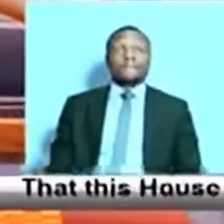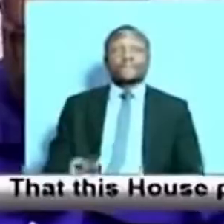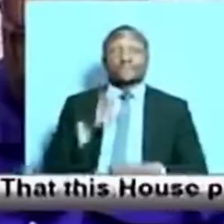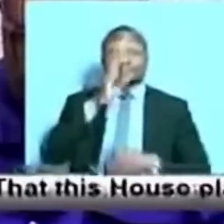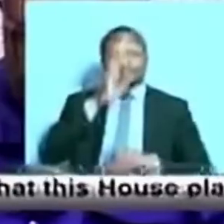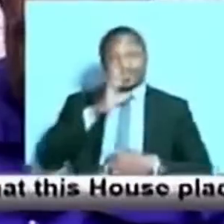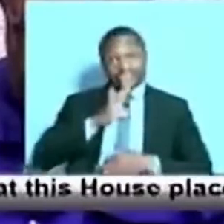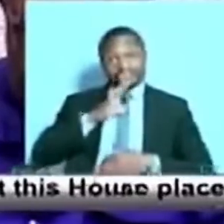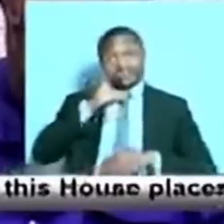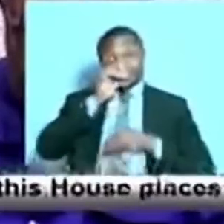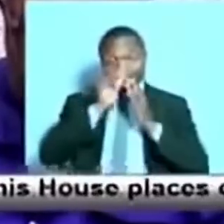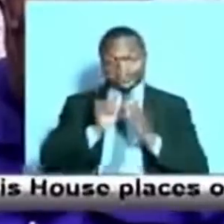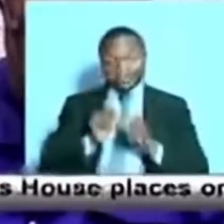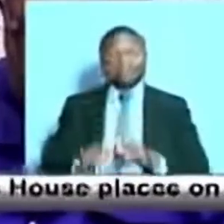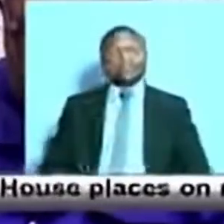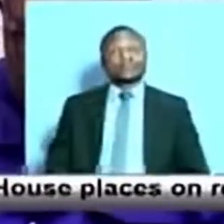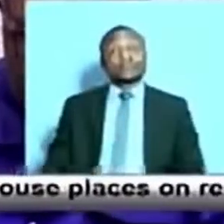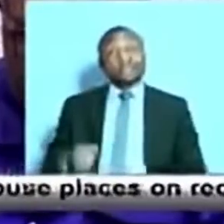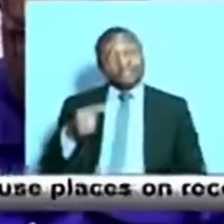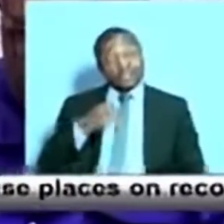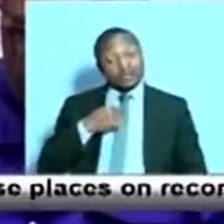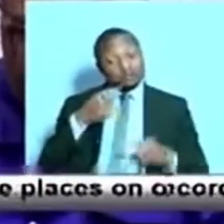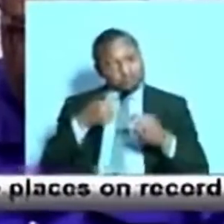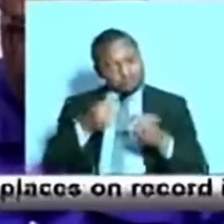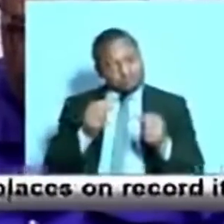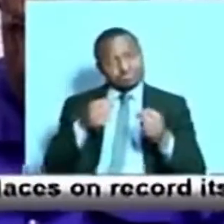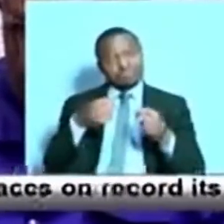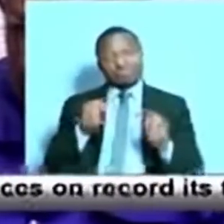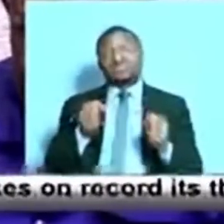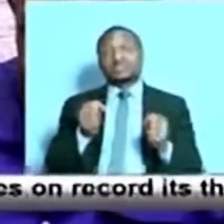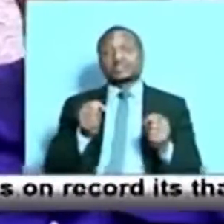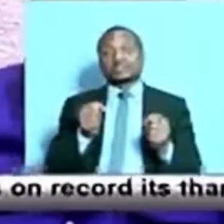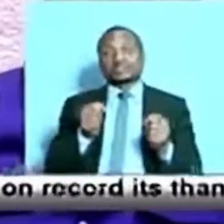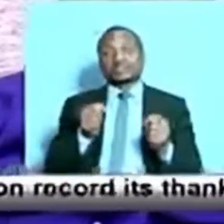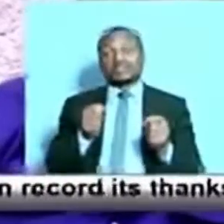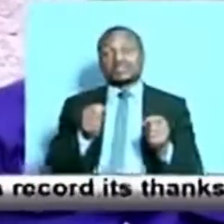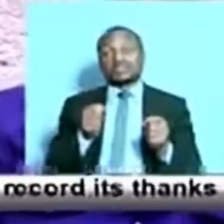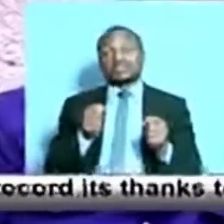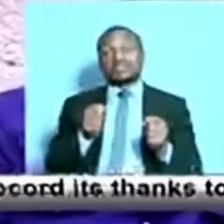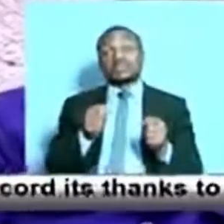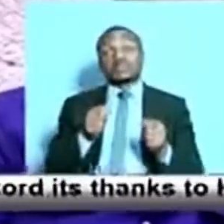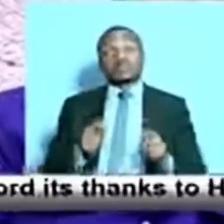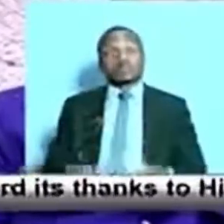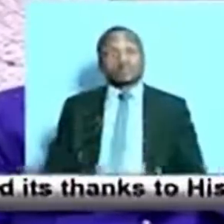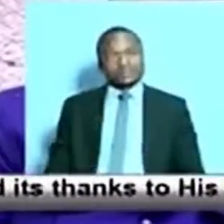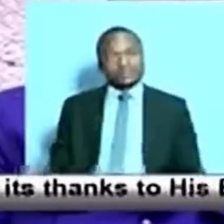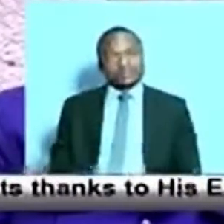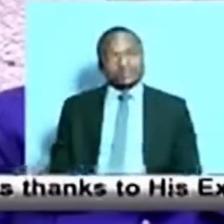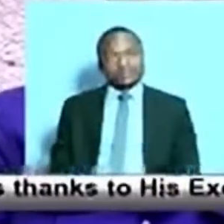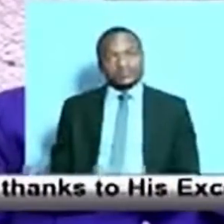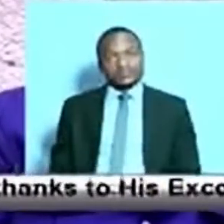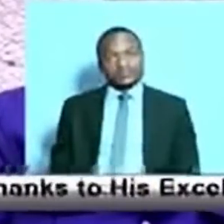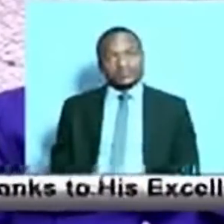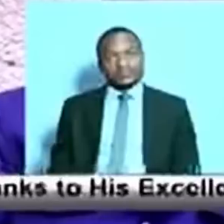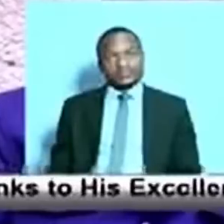Madam Speaker, I'll try by all means to be within the confines of